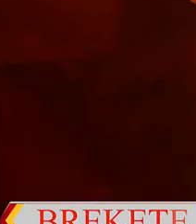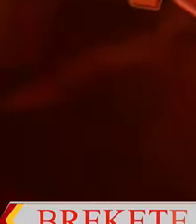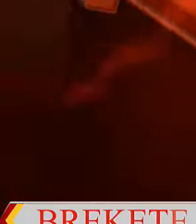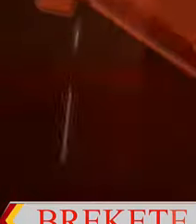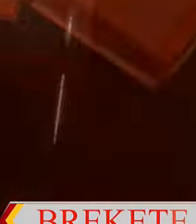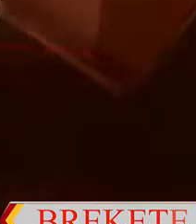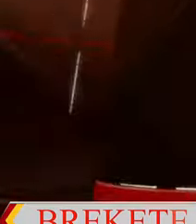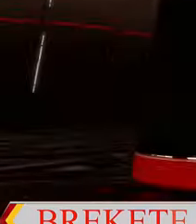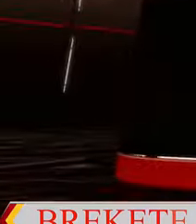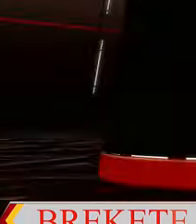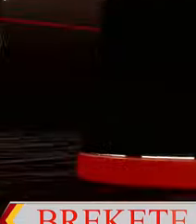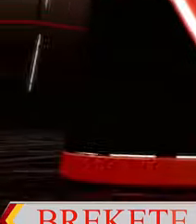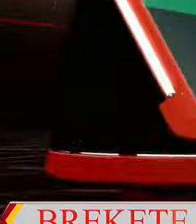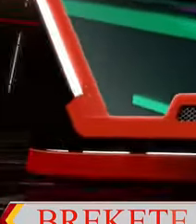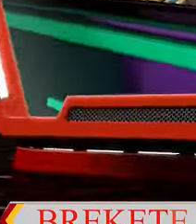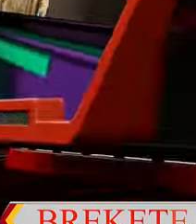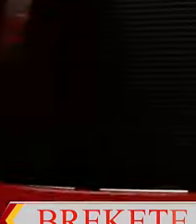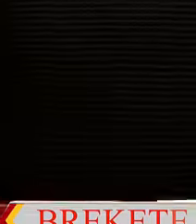goal.